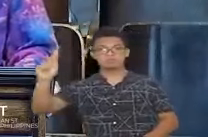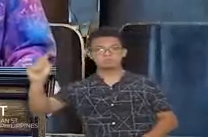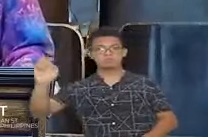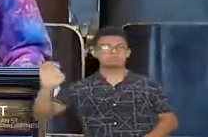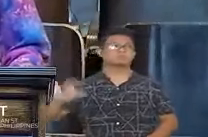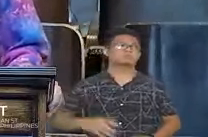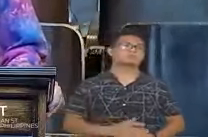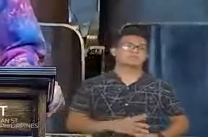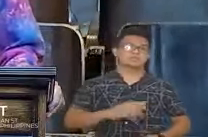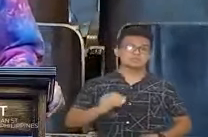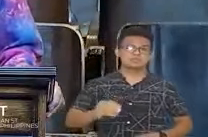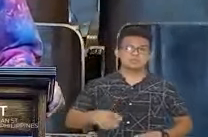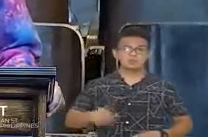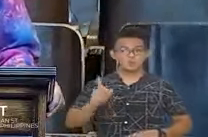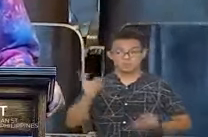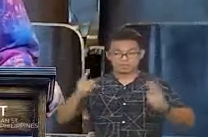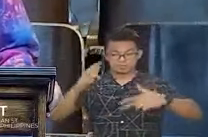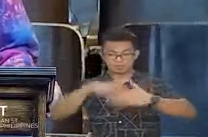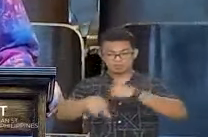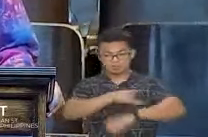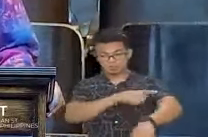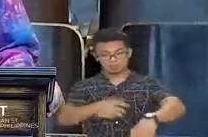But 3 years, nothing.